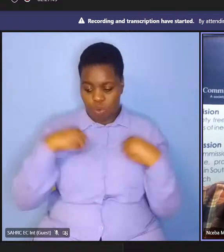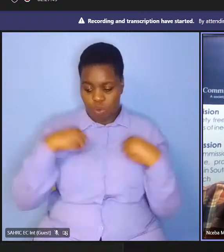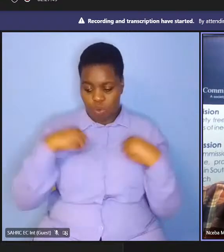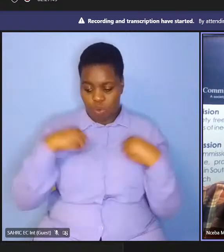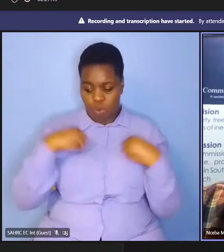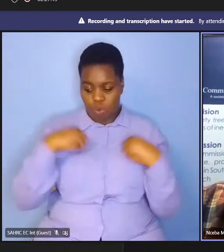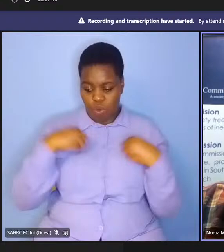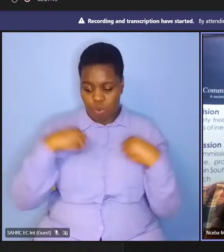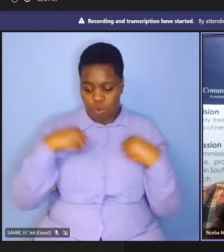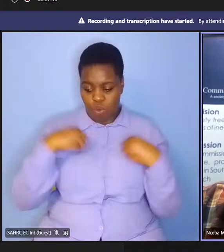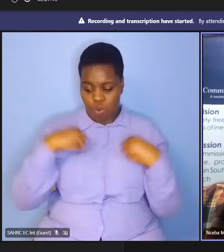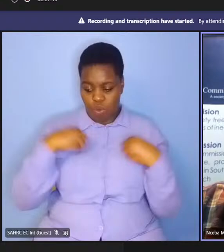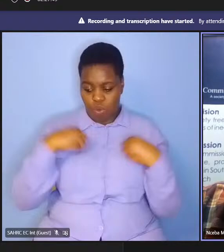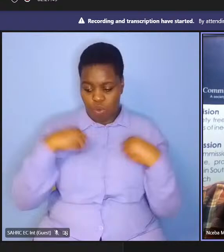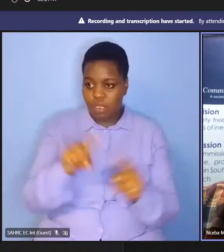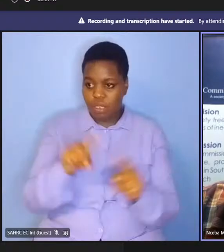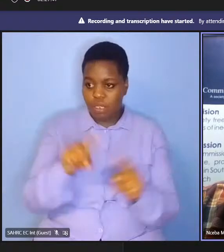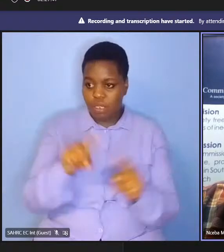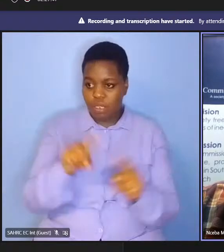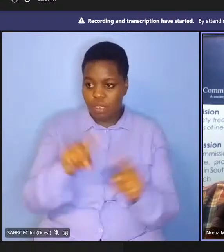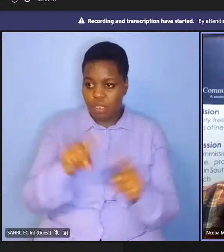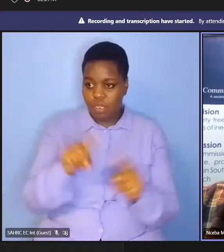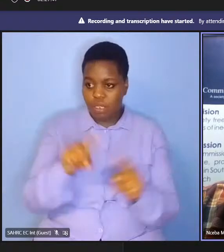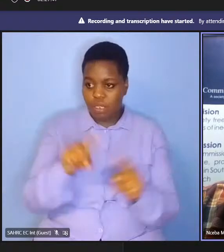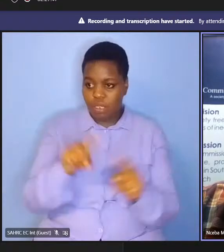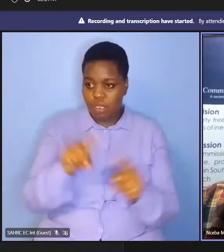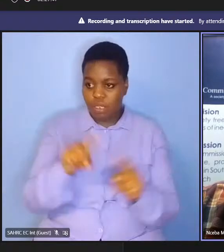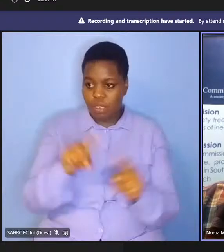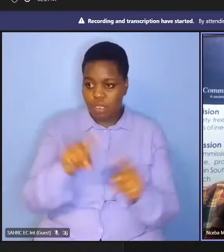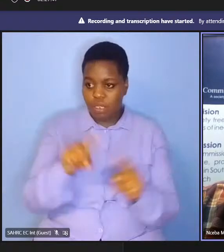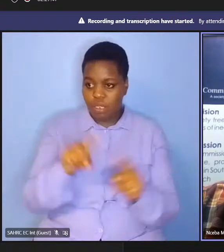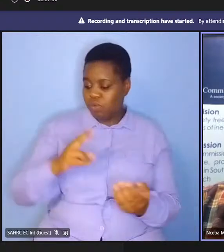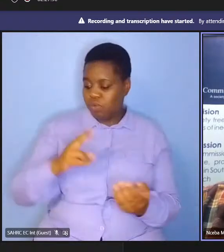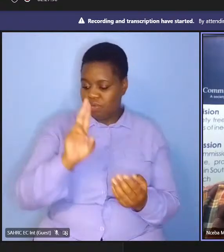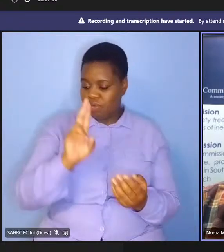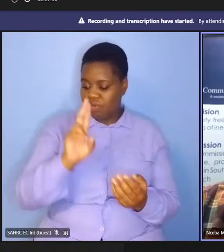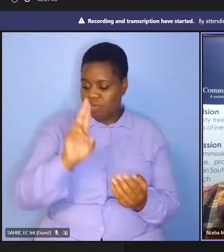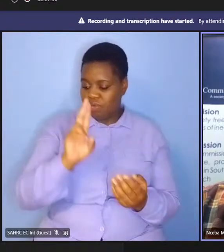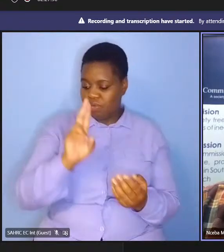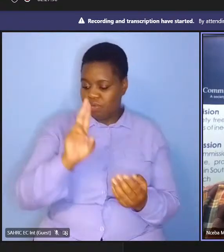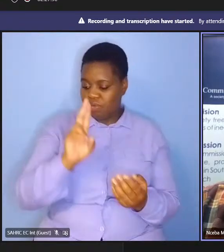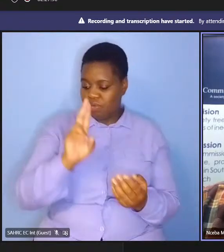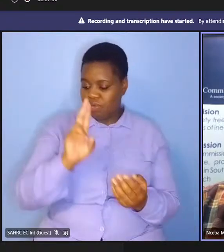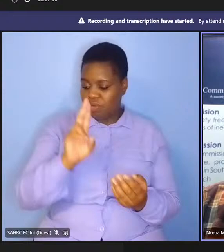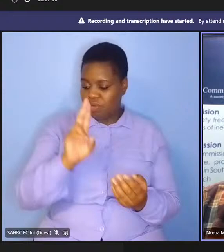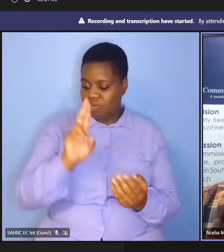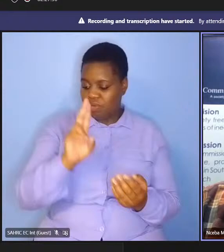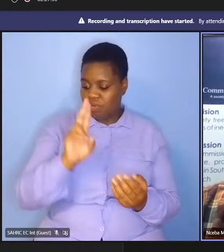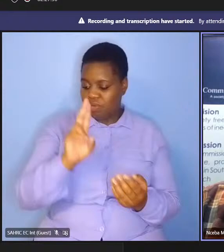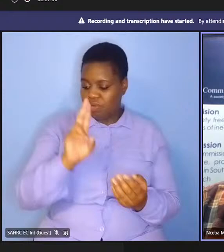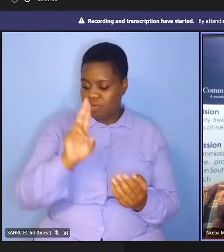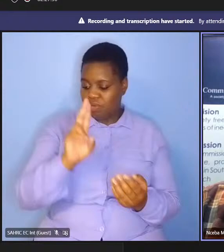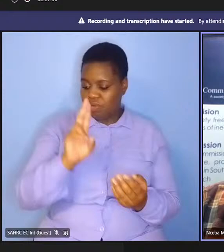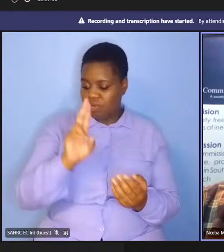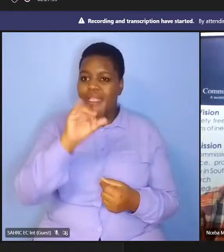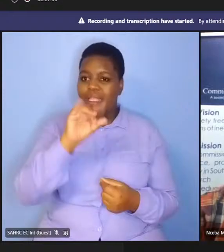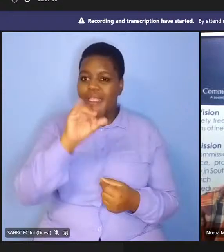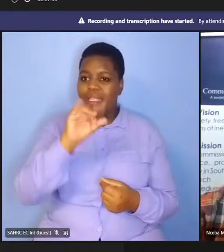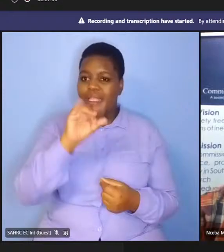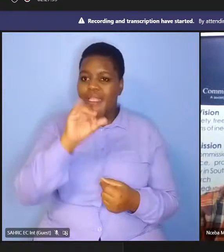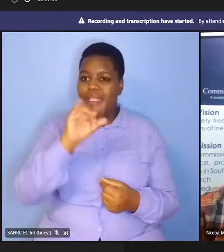when it comes to school uniform and what interventions have we made when it comes to the LGBTIQ rights.